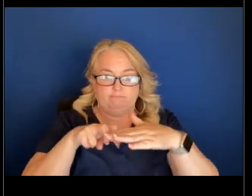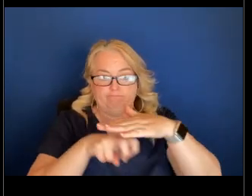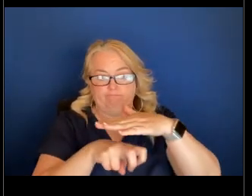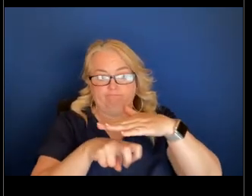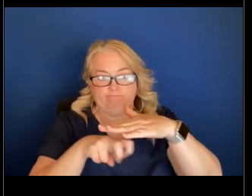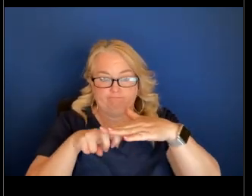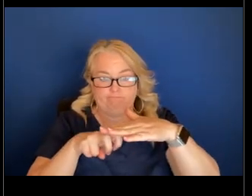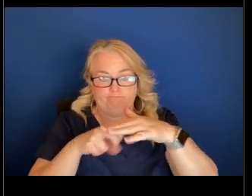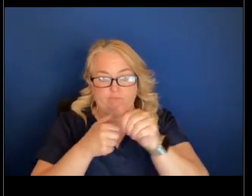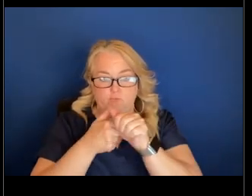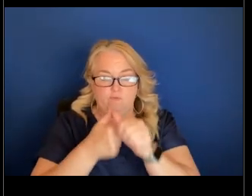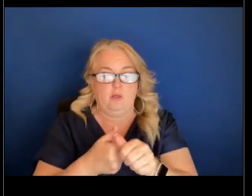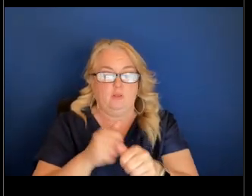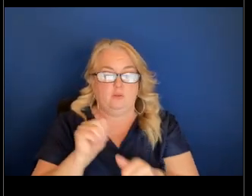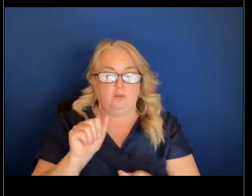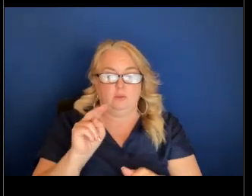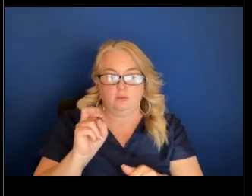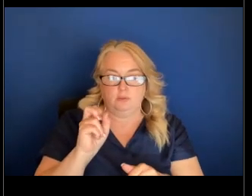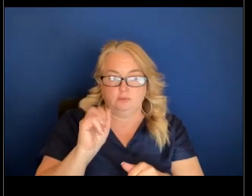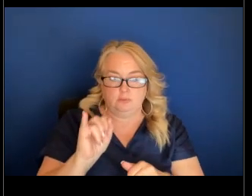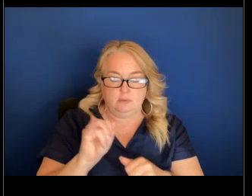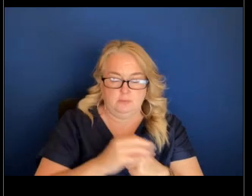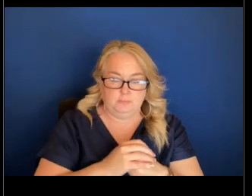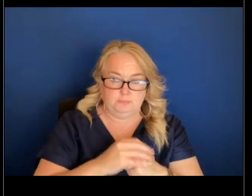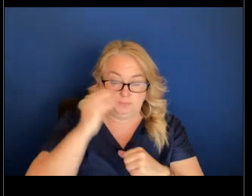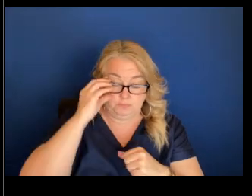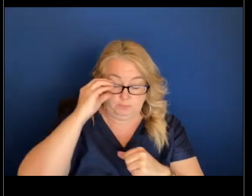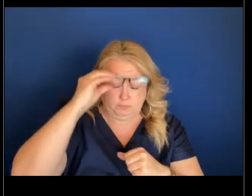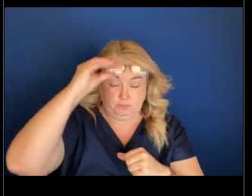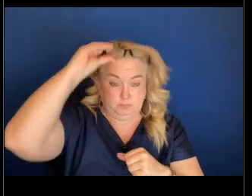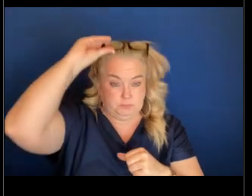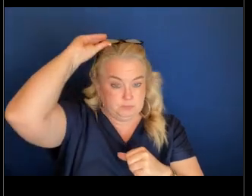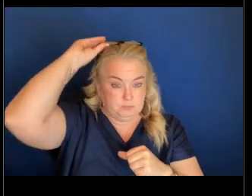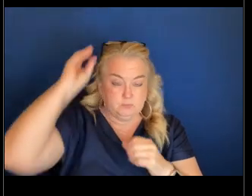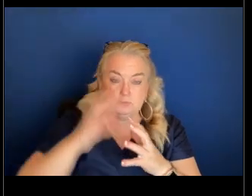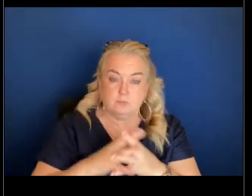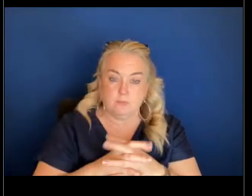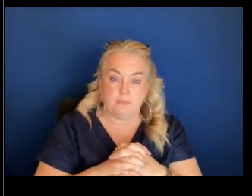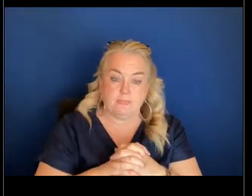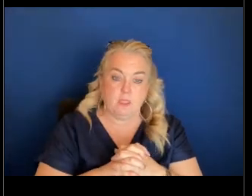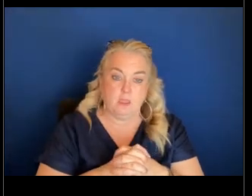other features specified in ANSI.